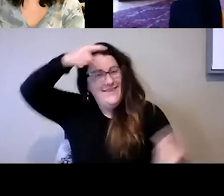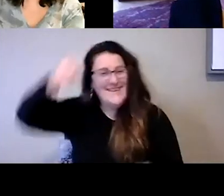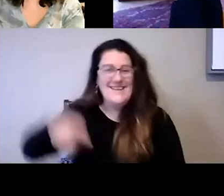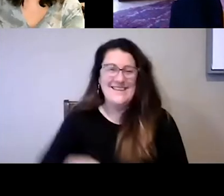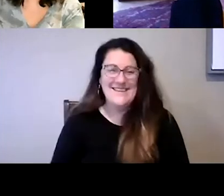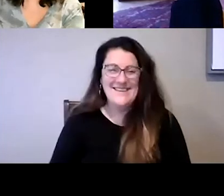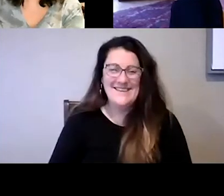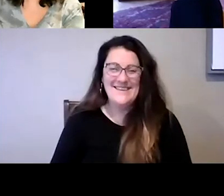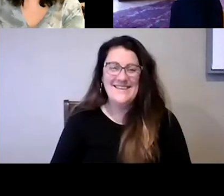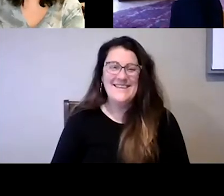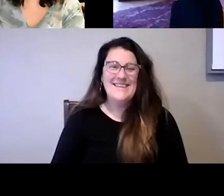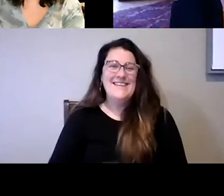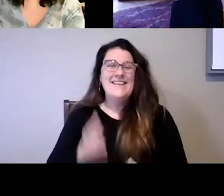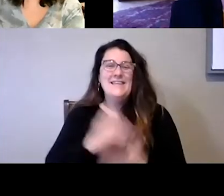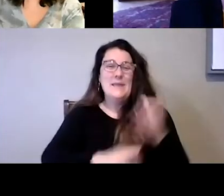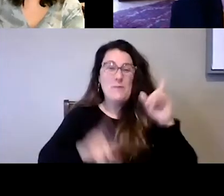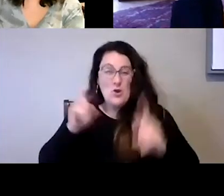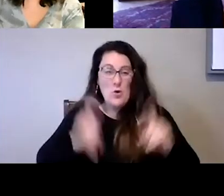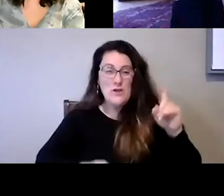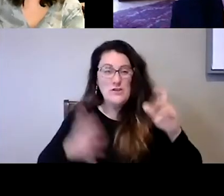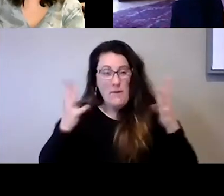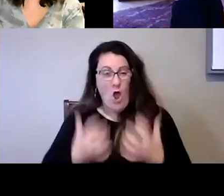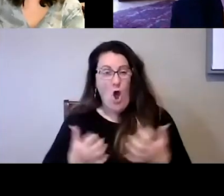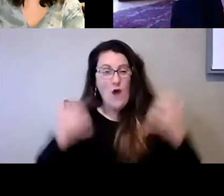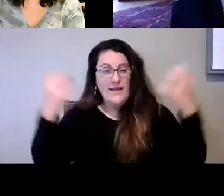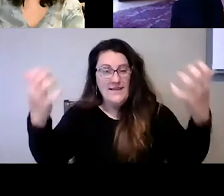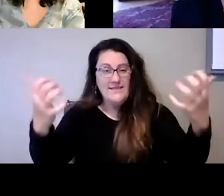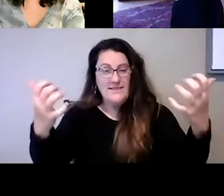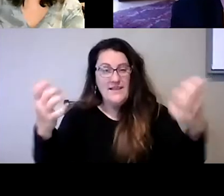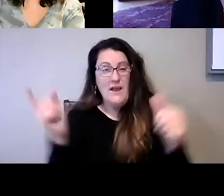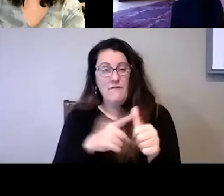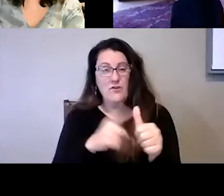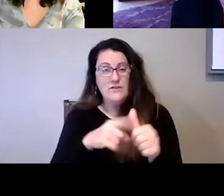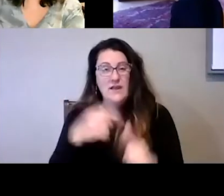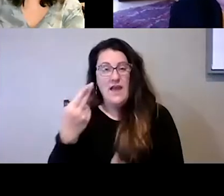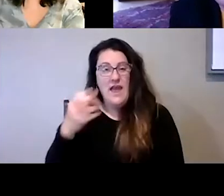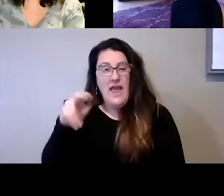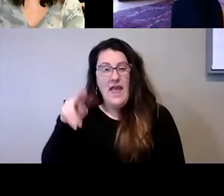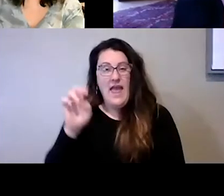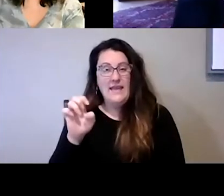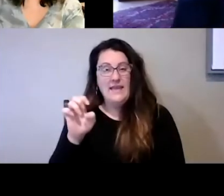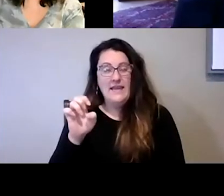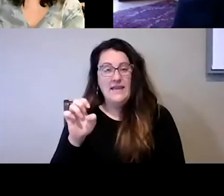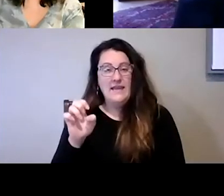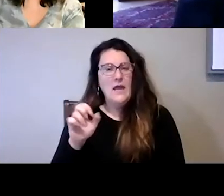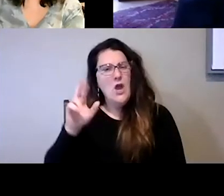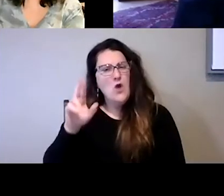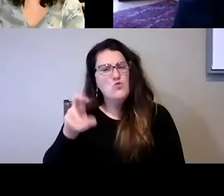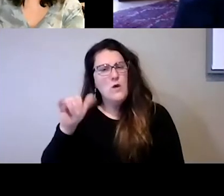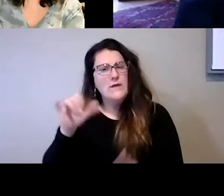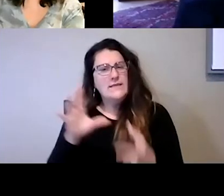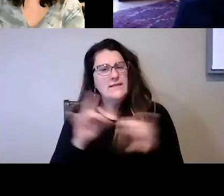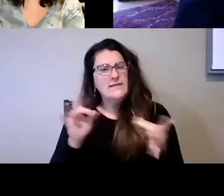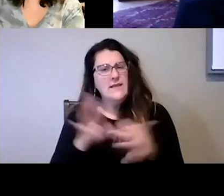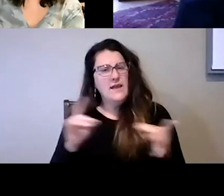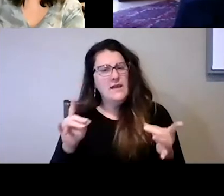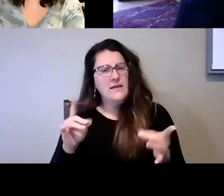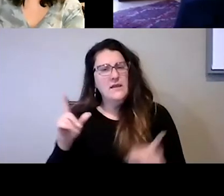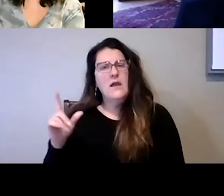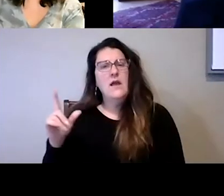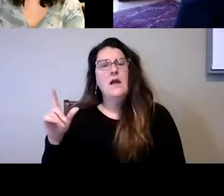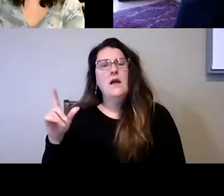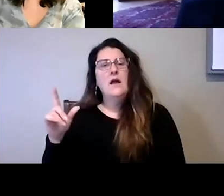of the questions from the audience. First, Penny Kelly asked, as Rusty said, winning